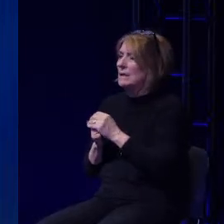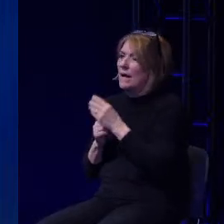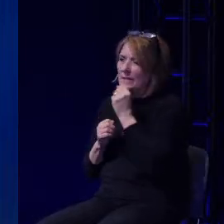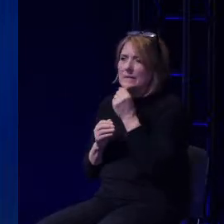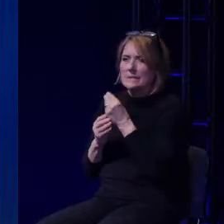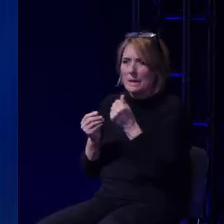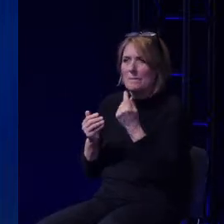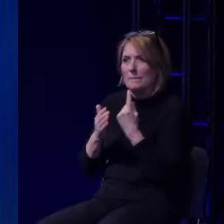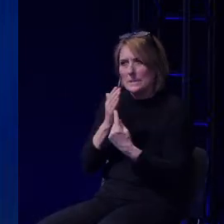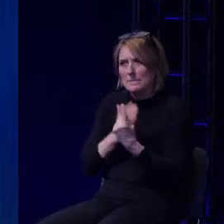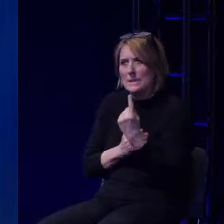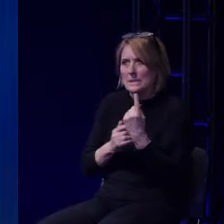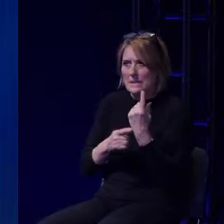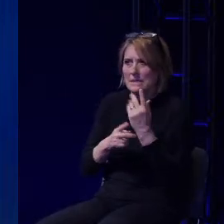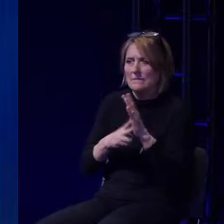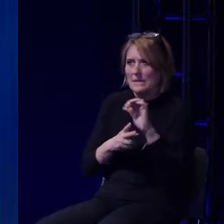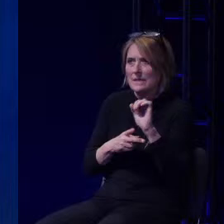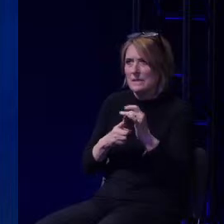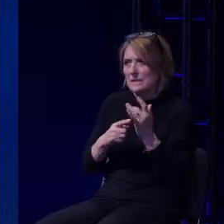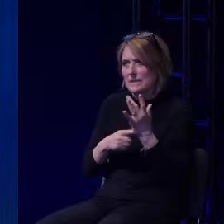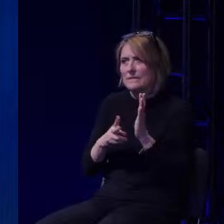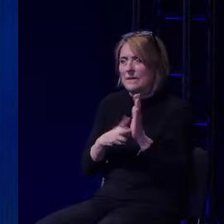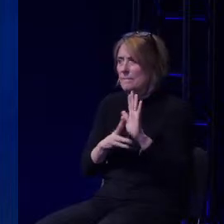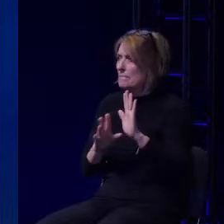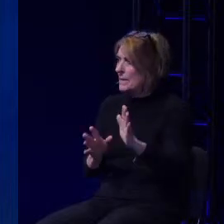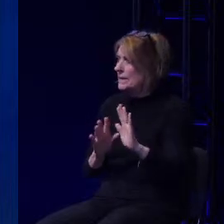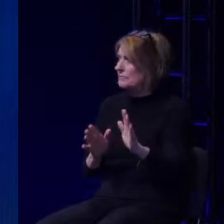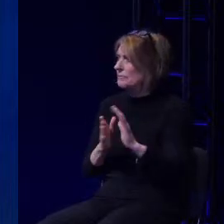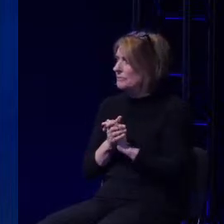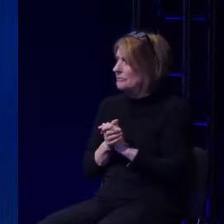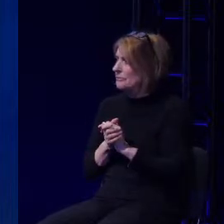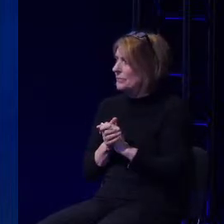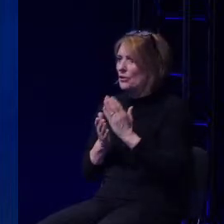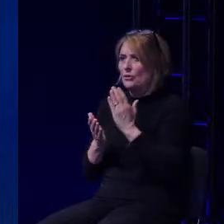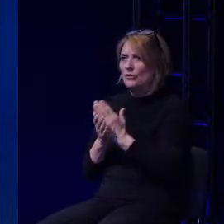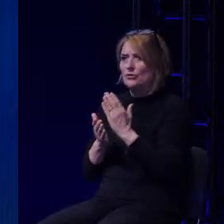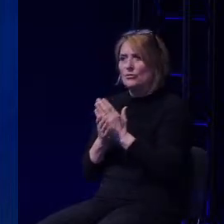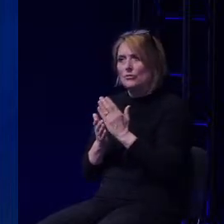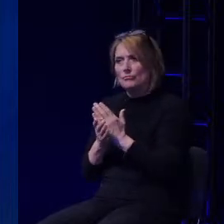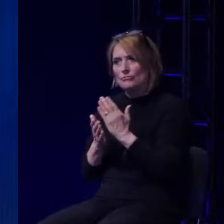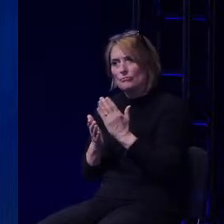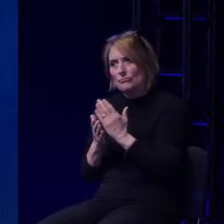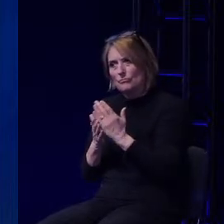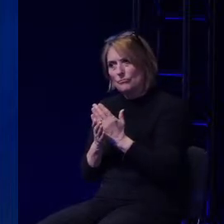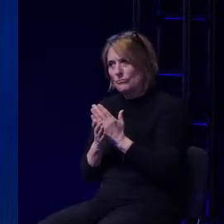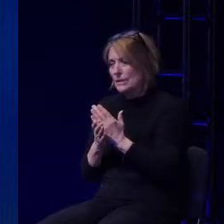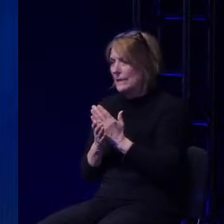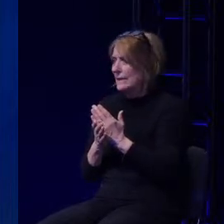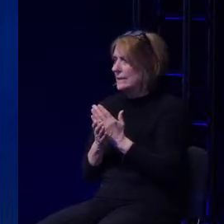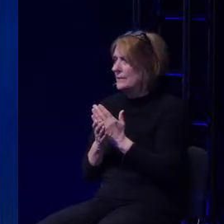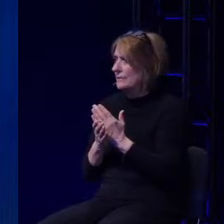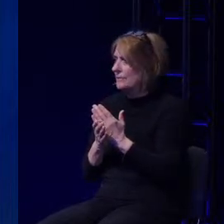independent television. But then also, it just belonged to studios. It'd be, another Bond film and